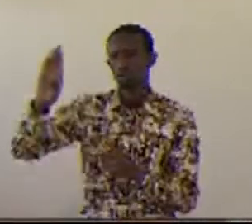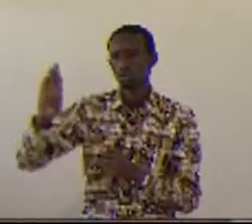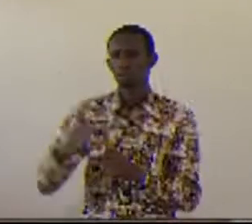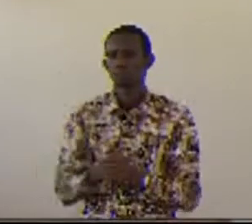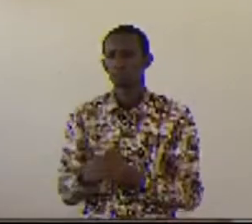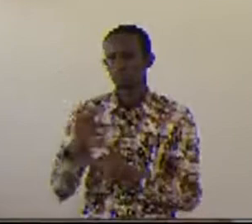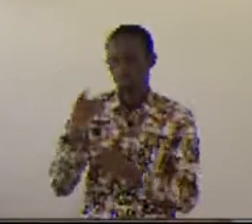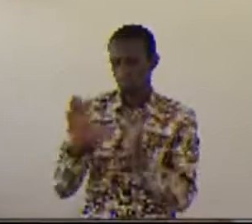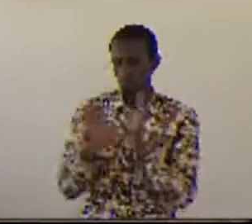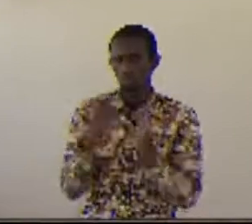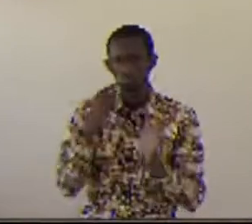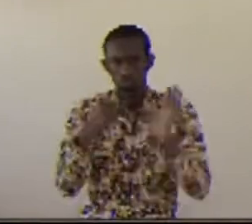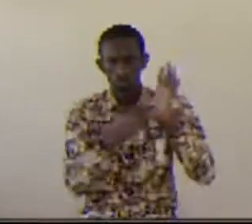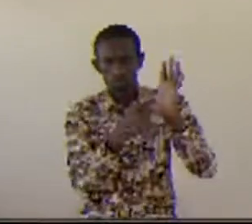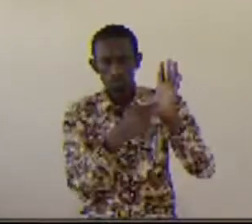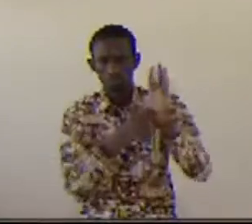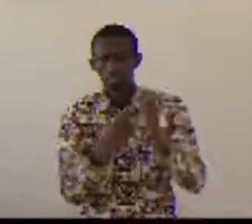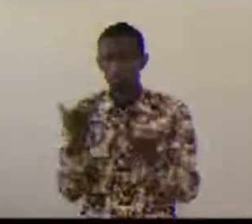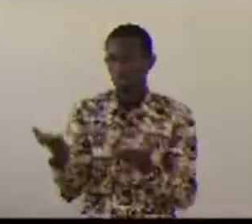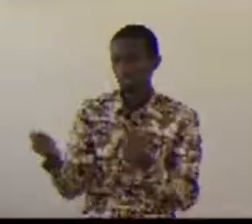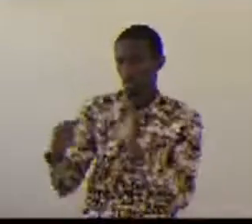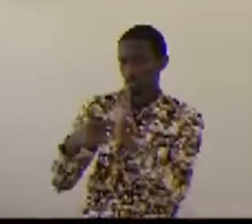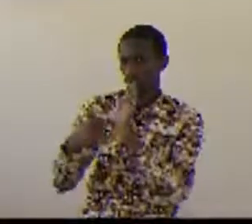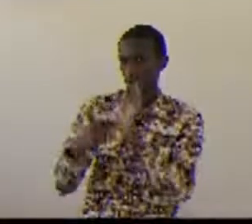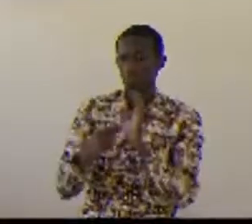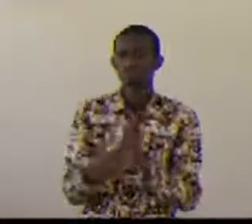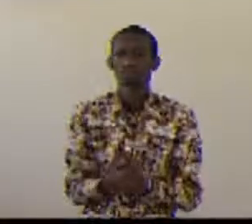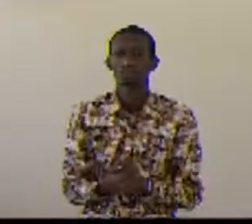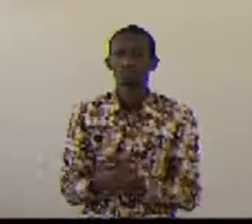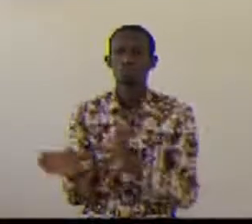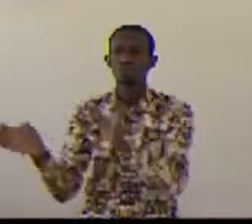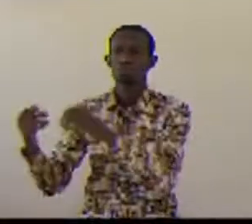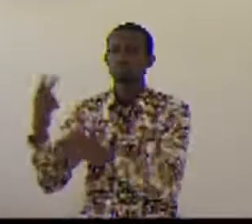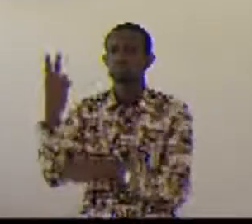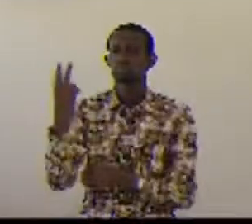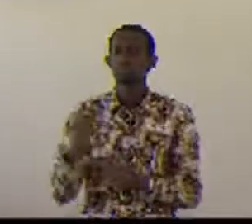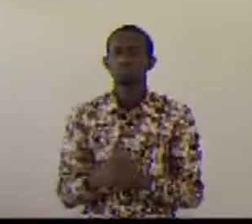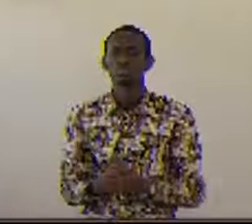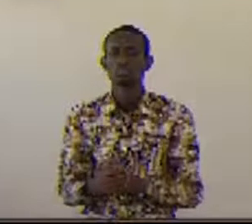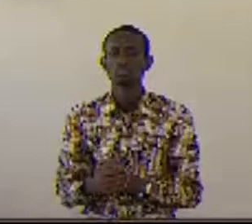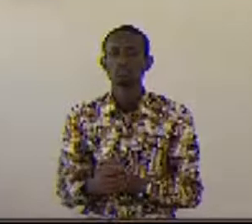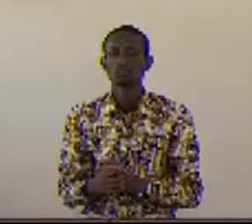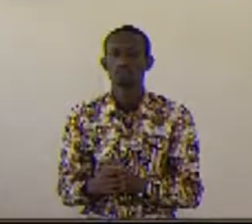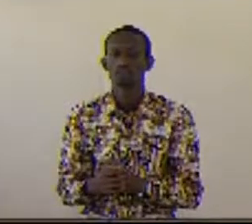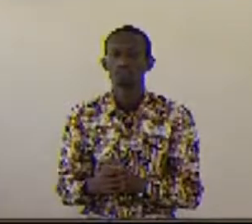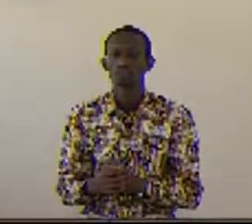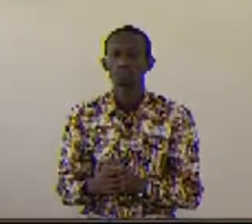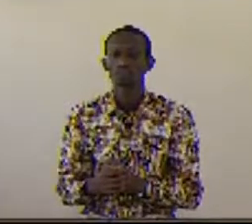take an example. Here we have the example of group 2 elements. relative electrical